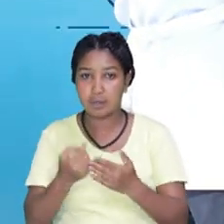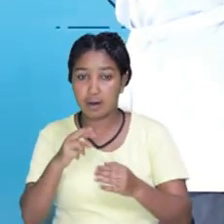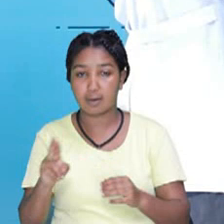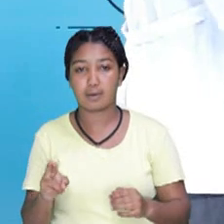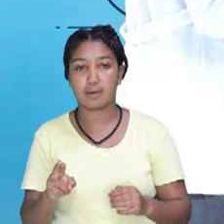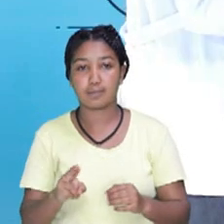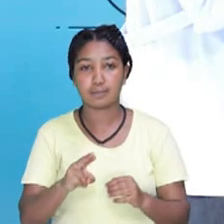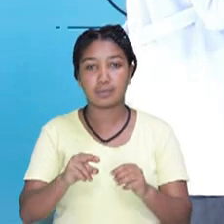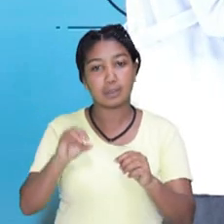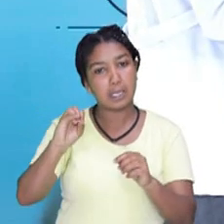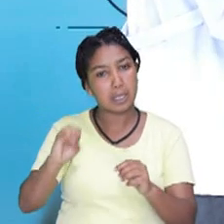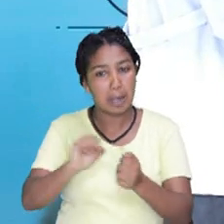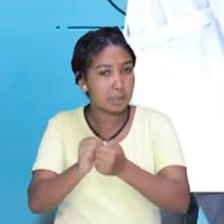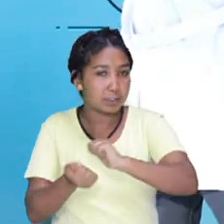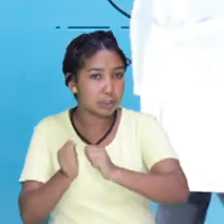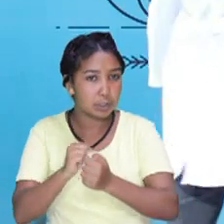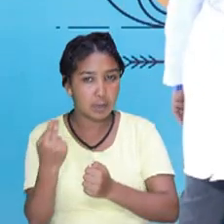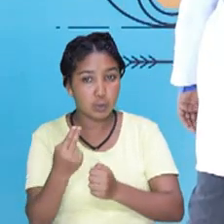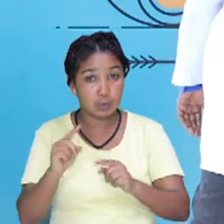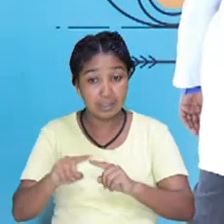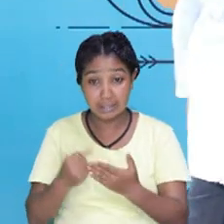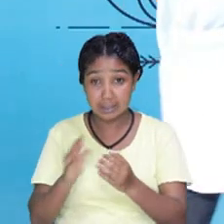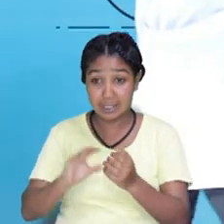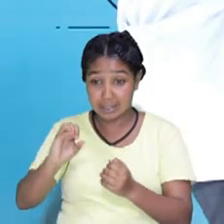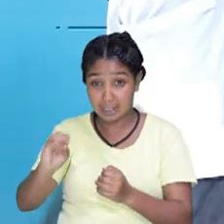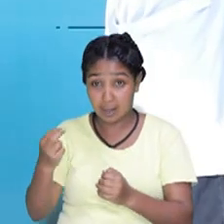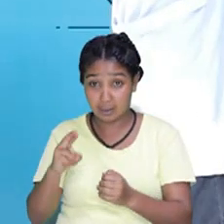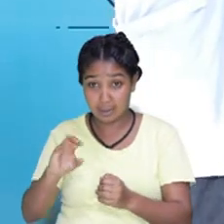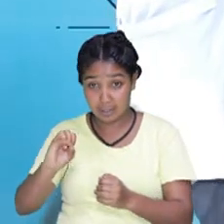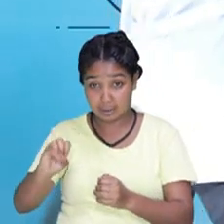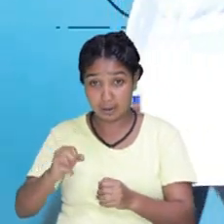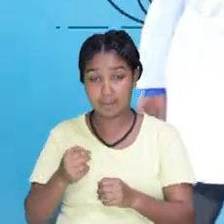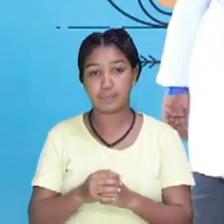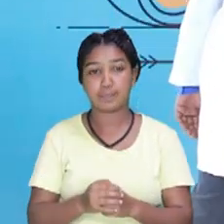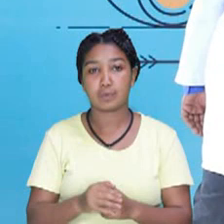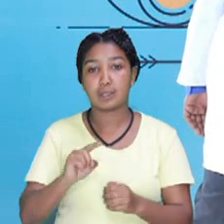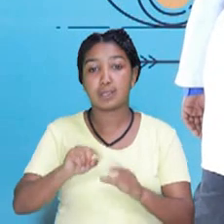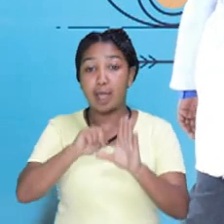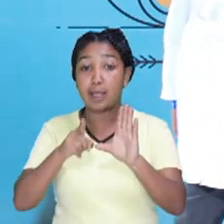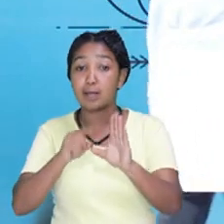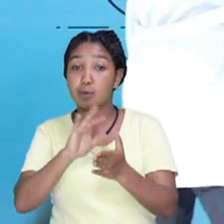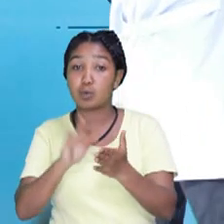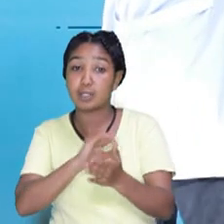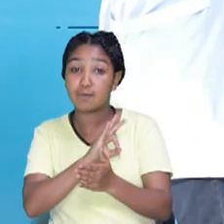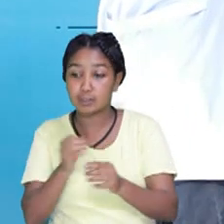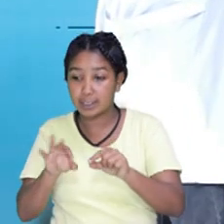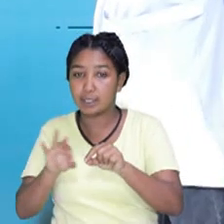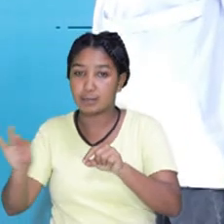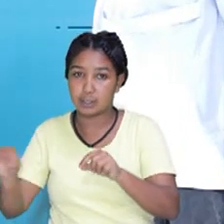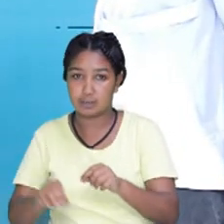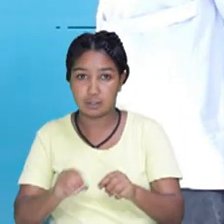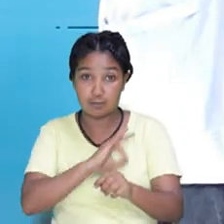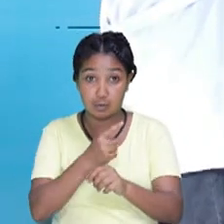are, theta can be interchangeably used, but in this case, theta, when we say theta, it is the angle between the force and the displacement. The force